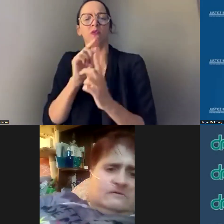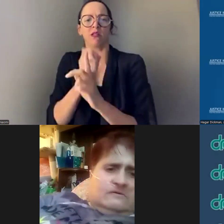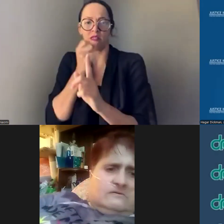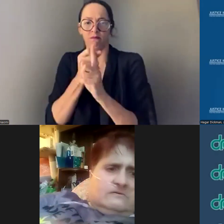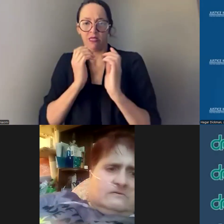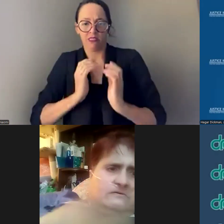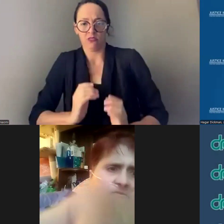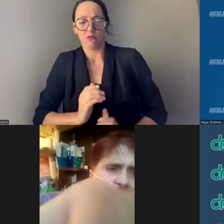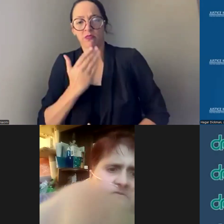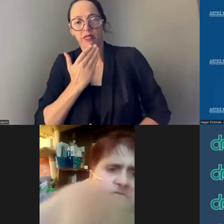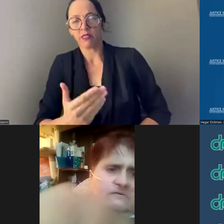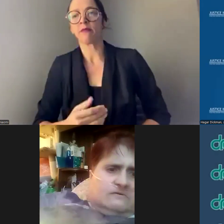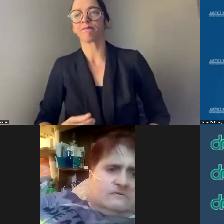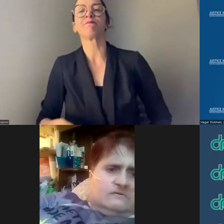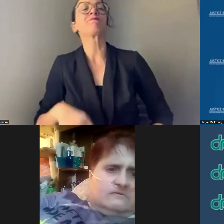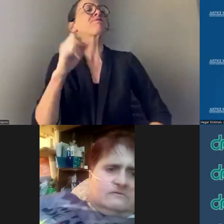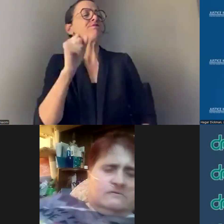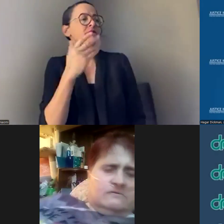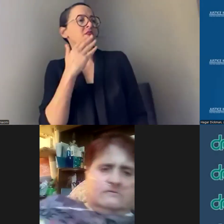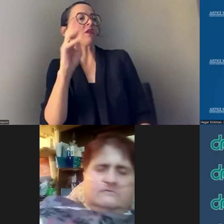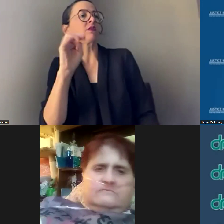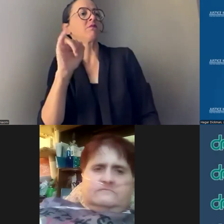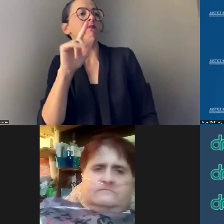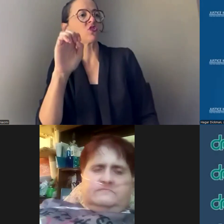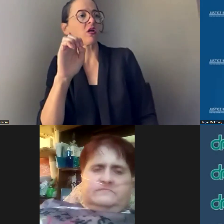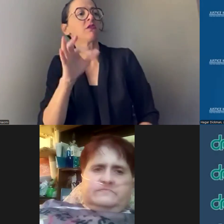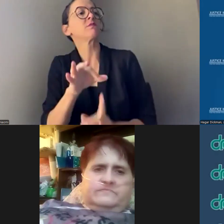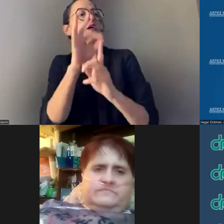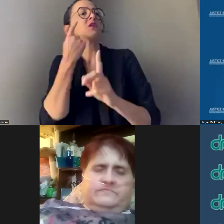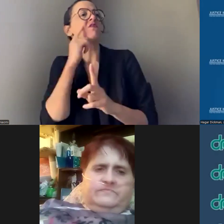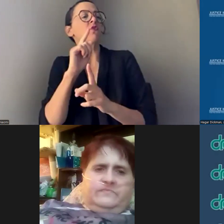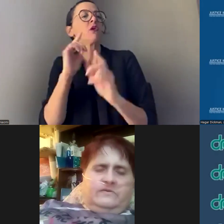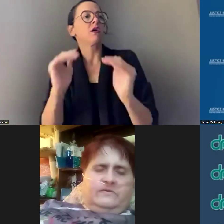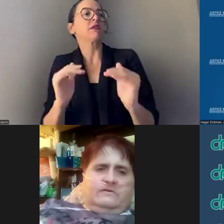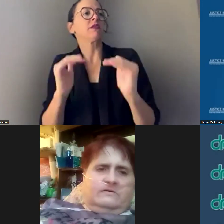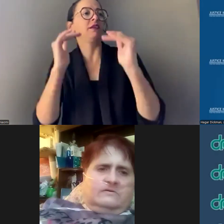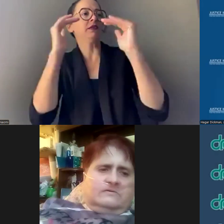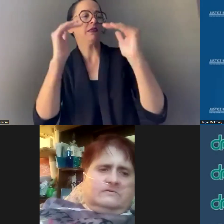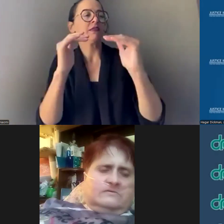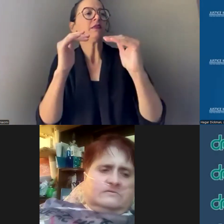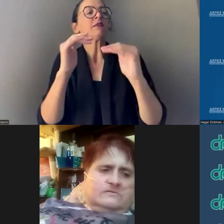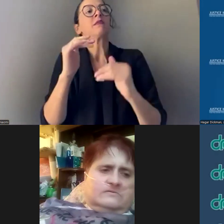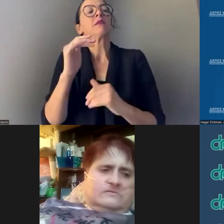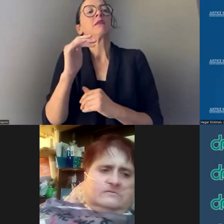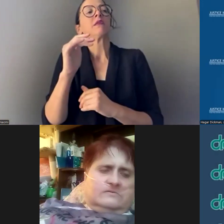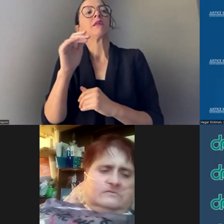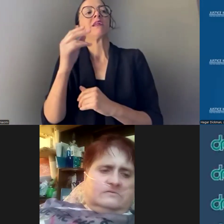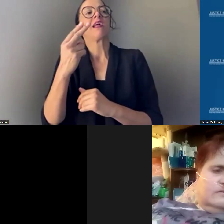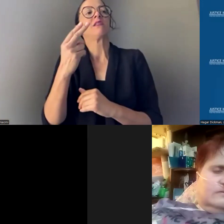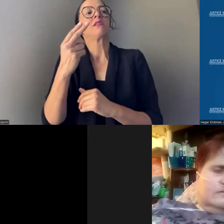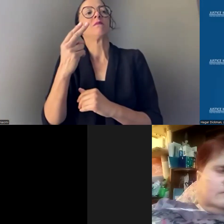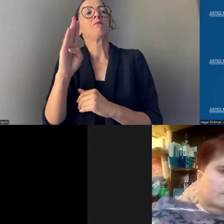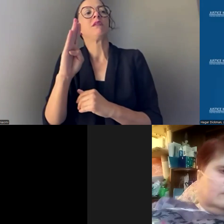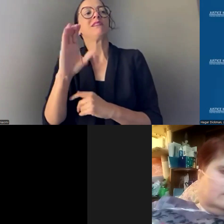Thank you, Michelle, especially for uplifting the HCBS work group sub recommendation, because just to give context in